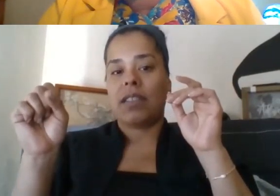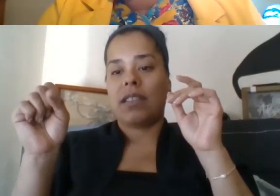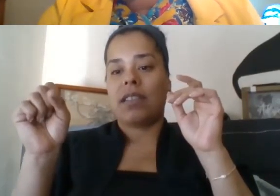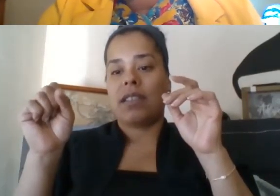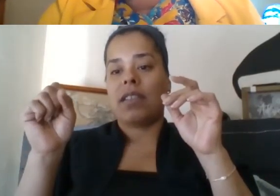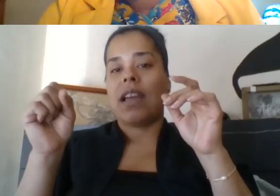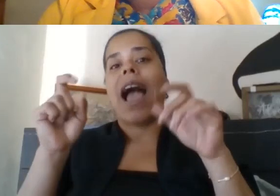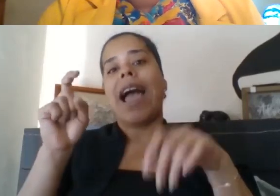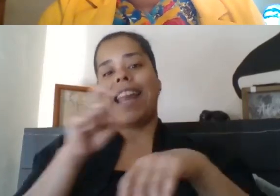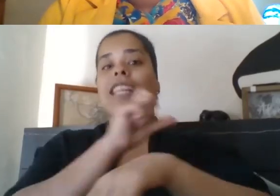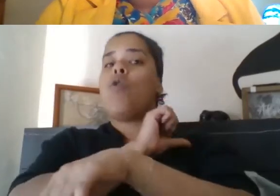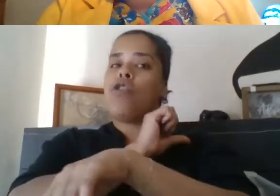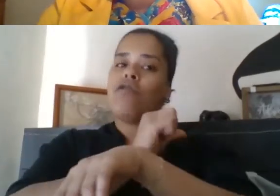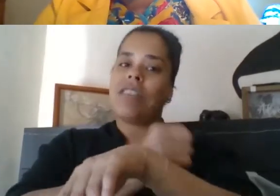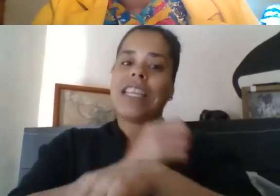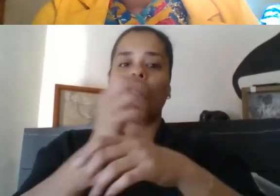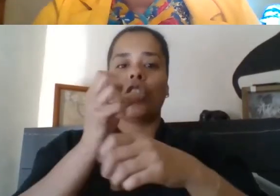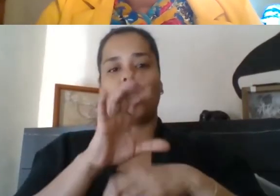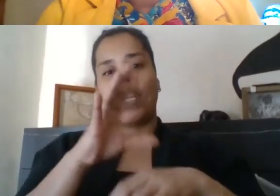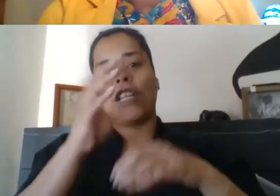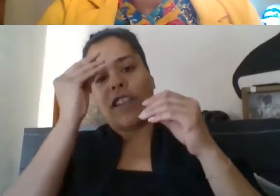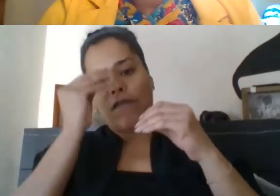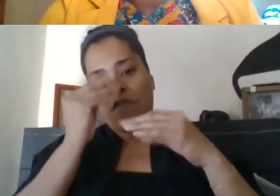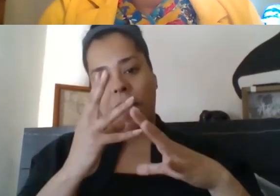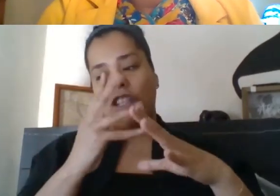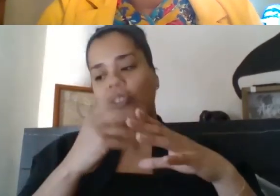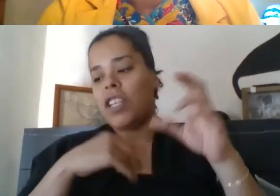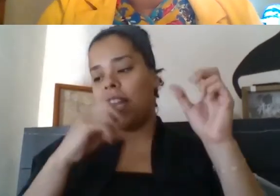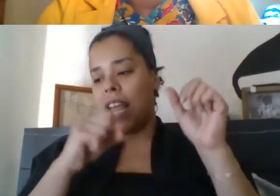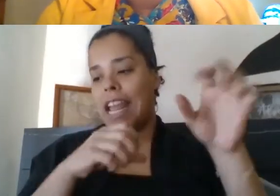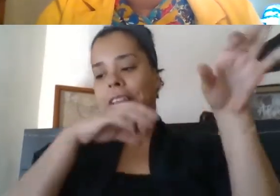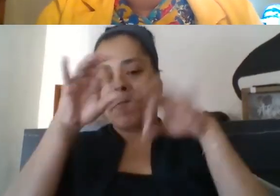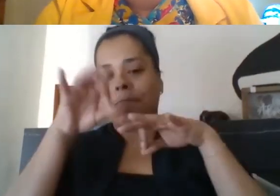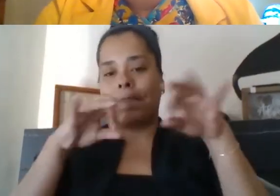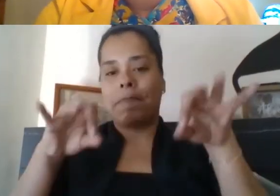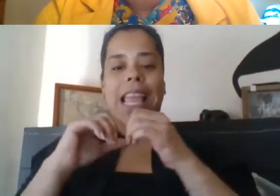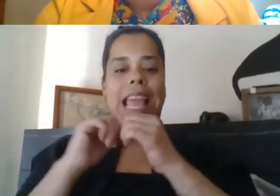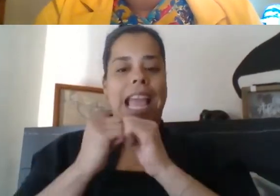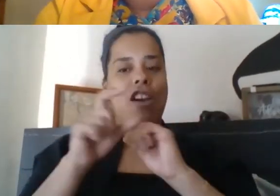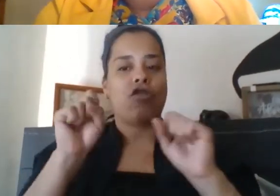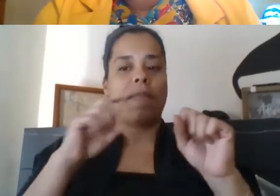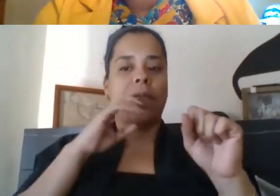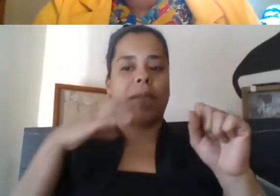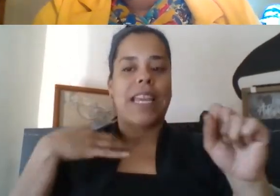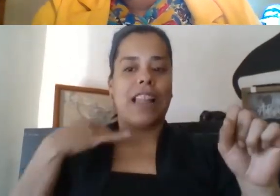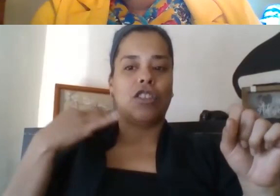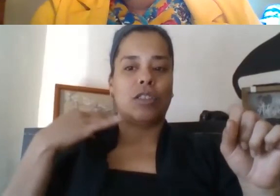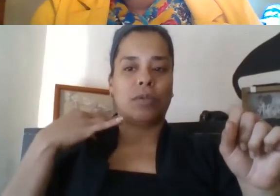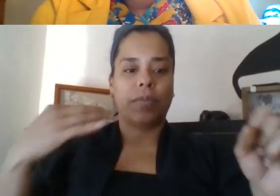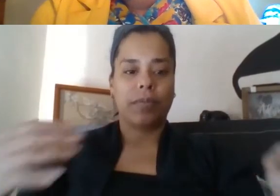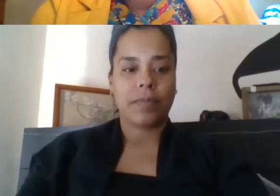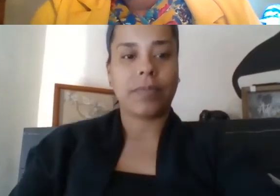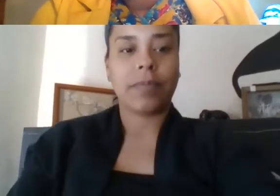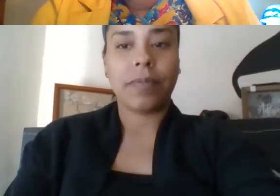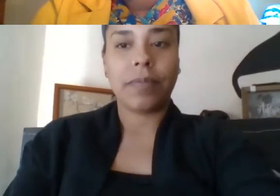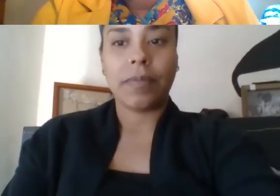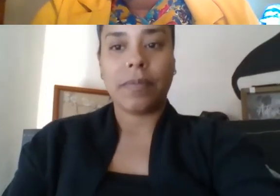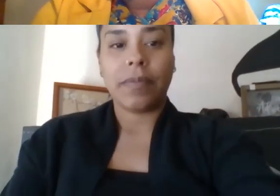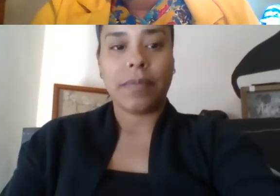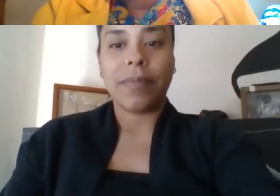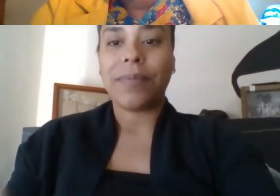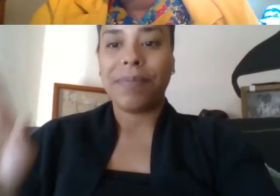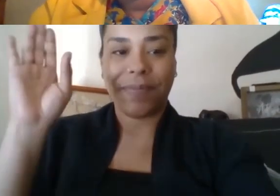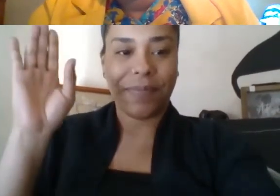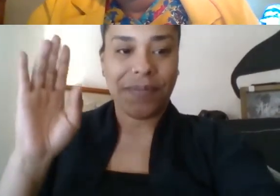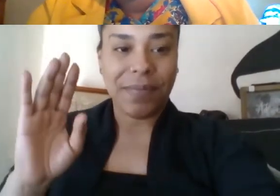information, and then we could go line by line of how you may be eligible. And I'm gonna take one Wait. more question.